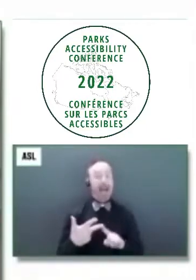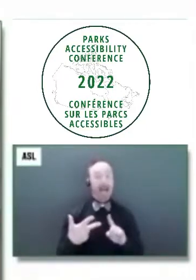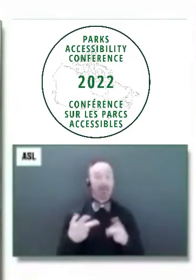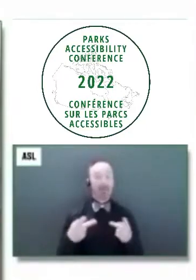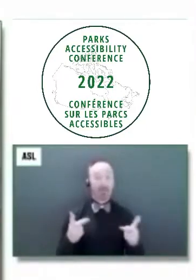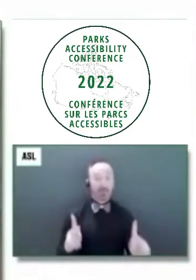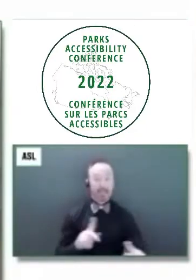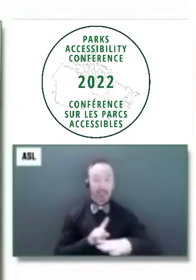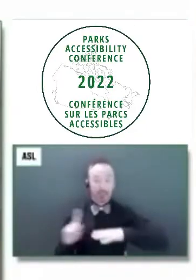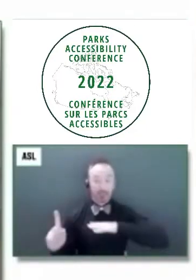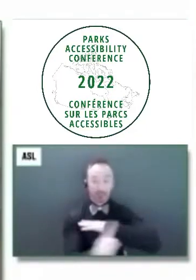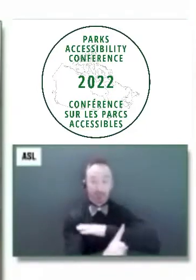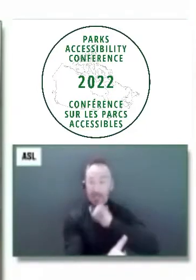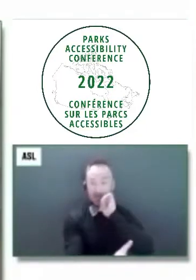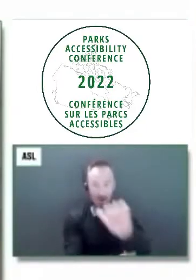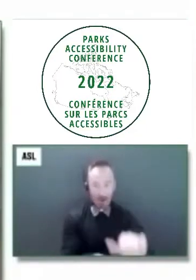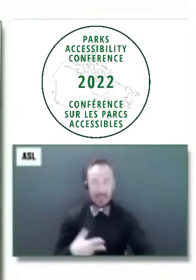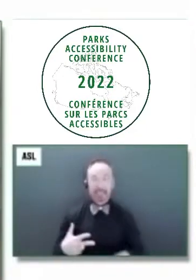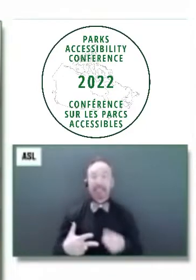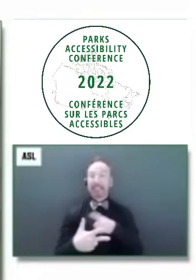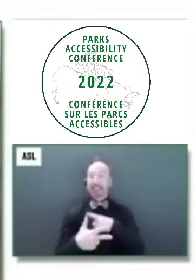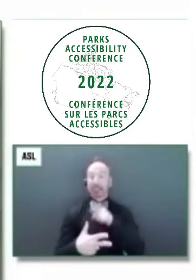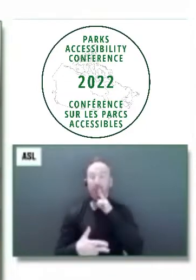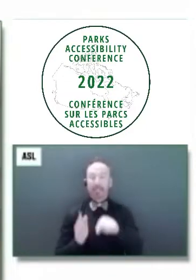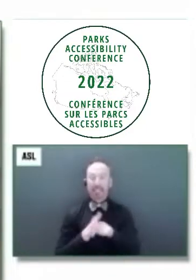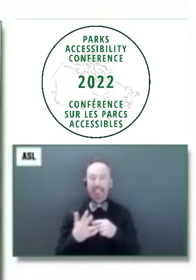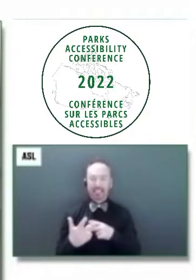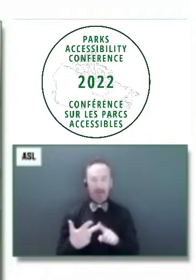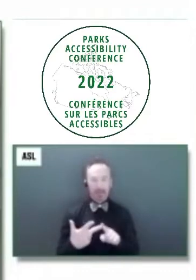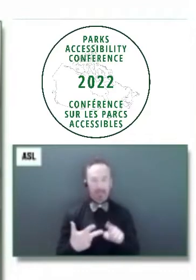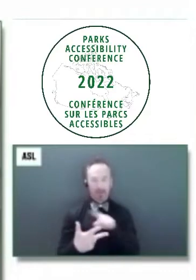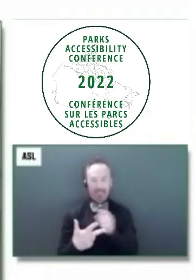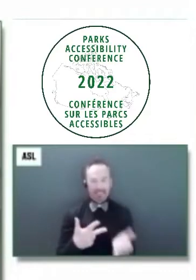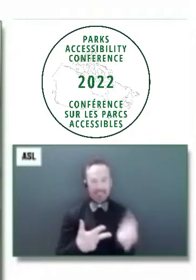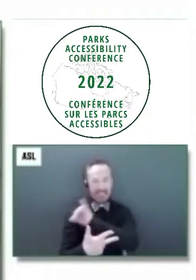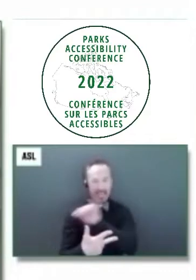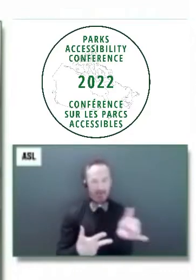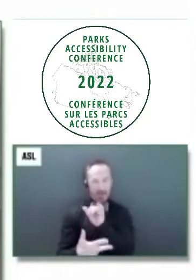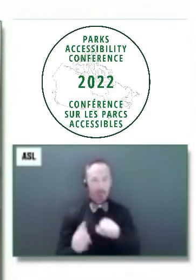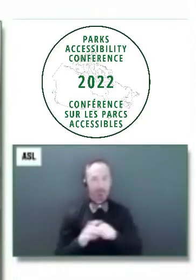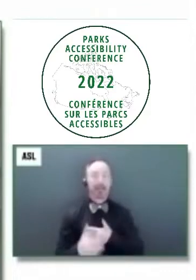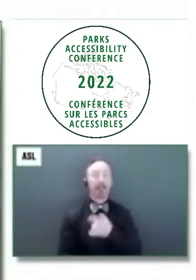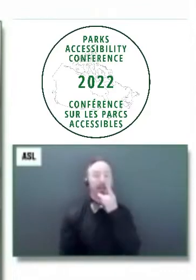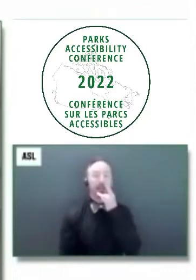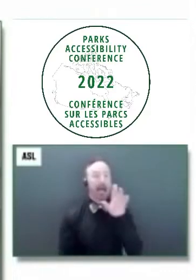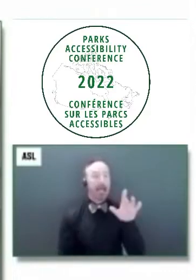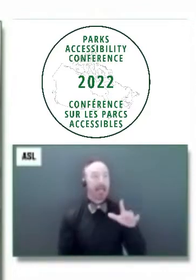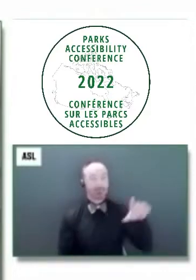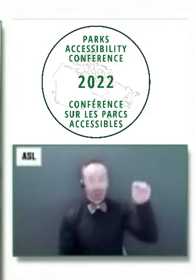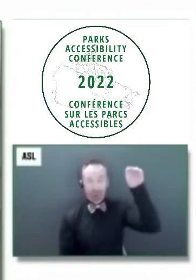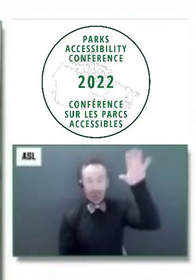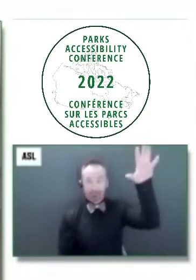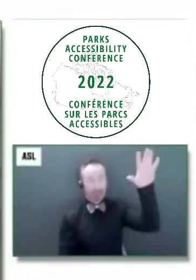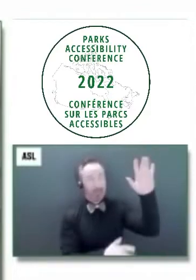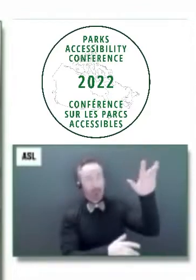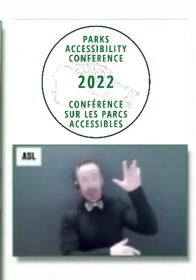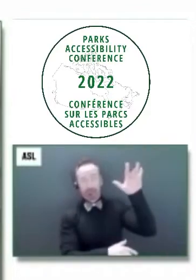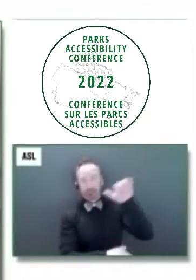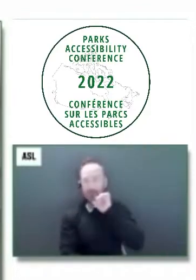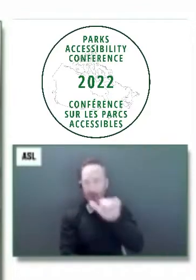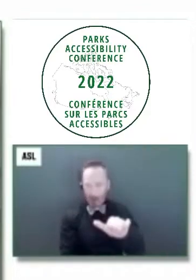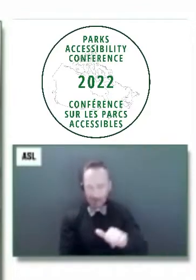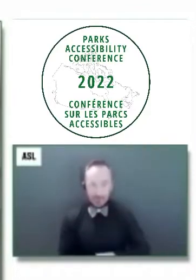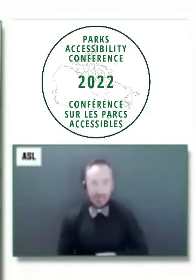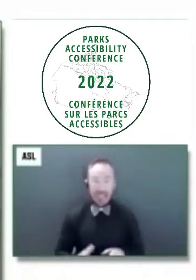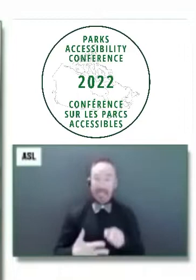the inconveniently placed spotlights. Interestingly, coffee shop number 1 is part of a large chain with locations on almost